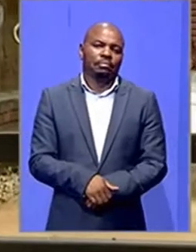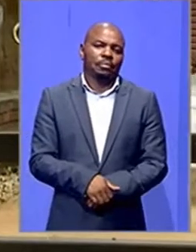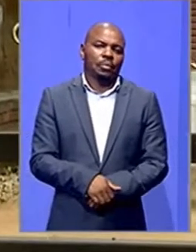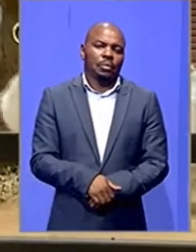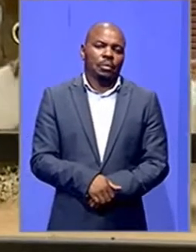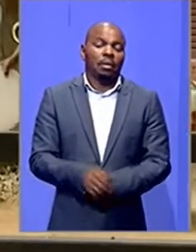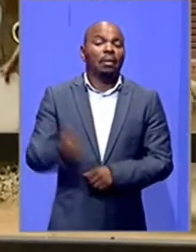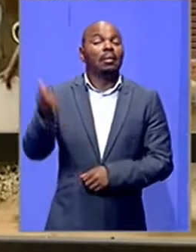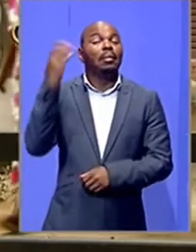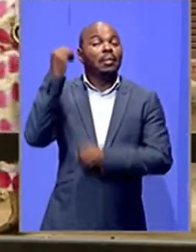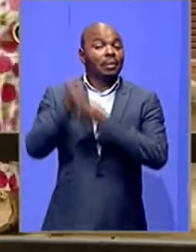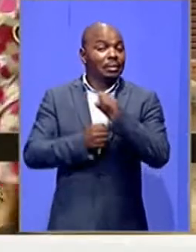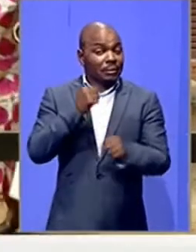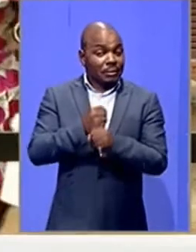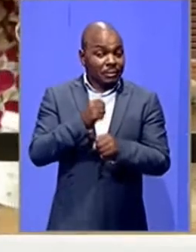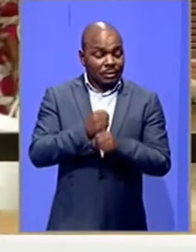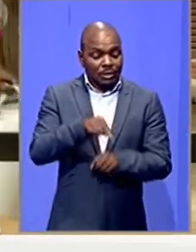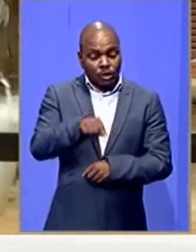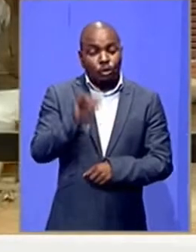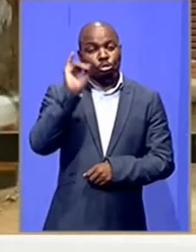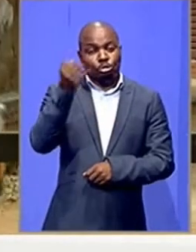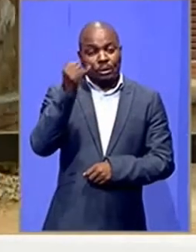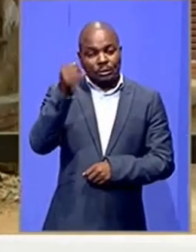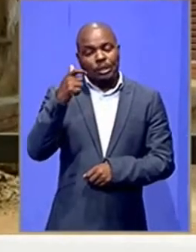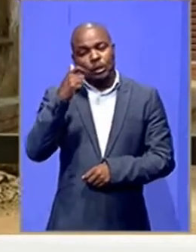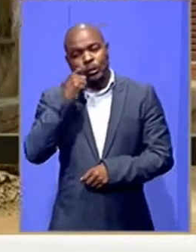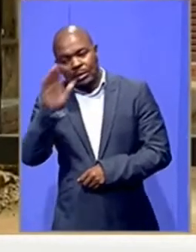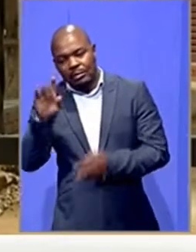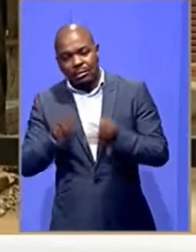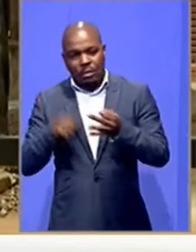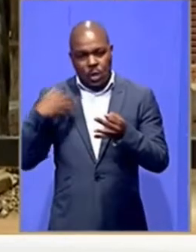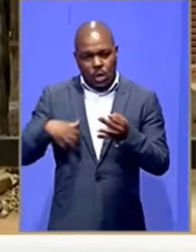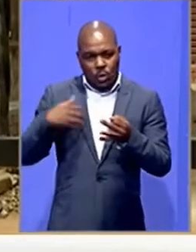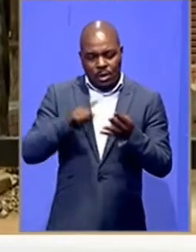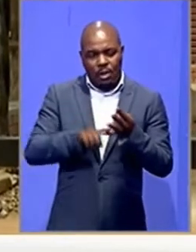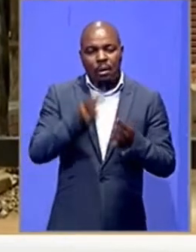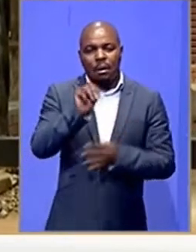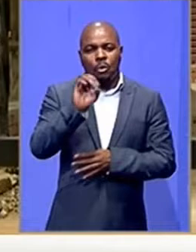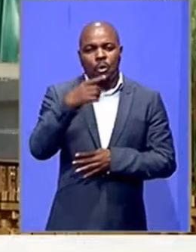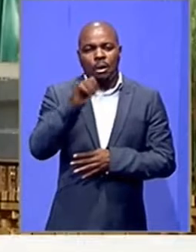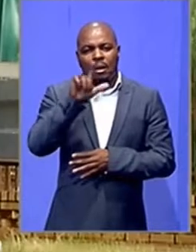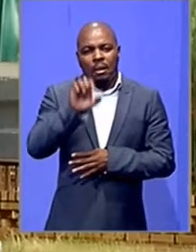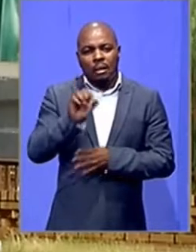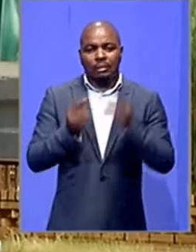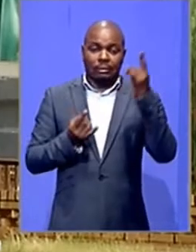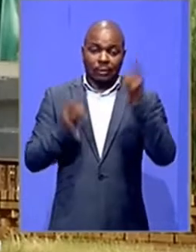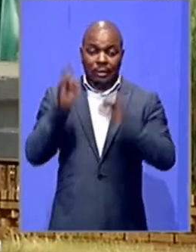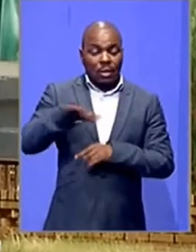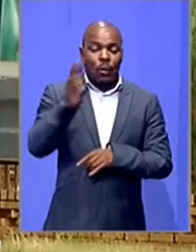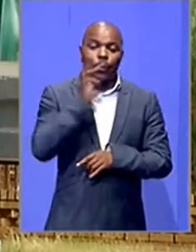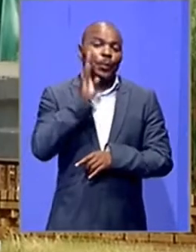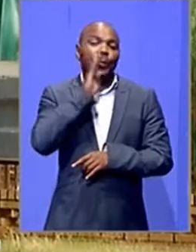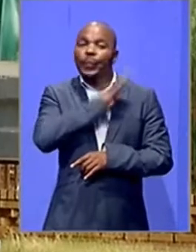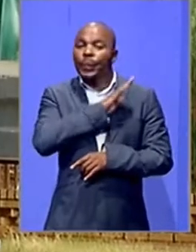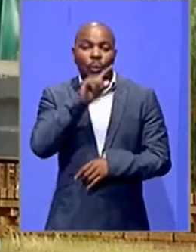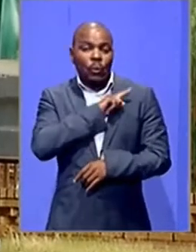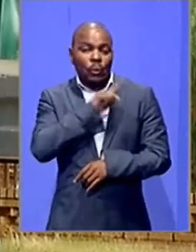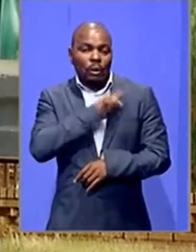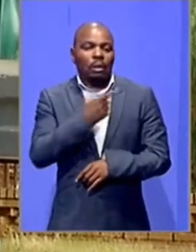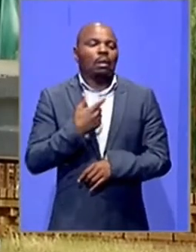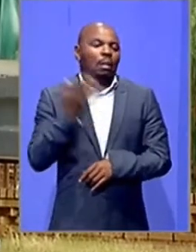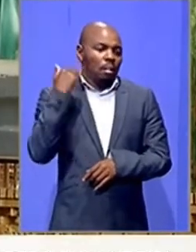Ka moranang wa gola bogolo ba dikarolo tsa Joburg, Tshwane, Ekurhuleni le Mogale City di ne tsa tlhoka metsi ka ntlha ya kgaogo e